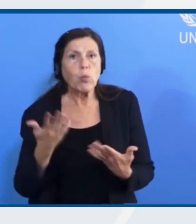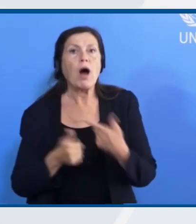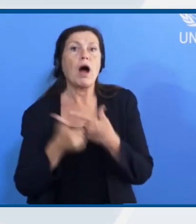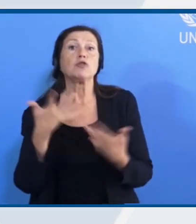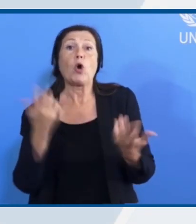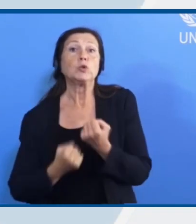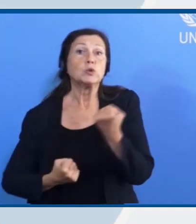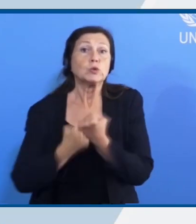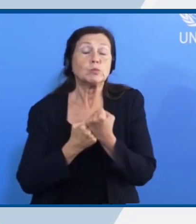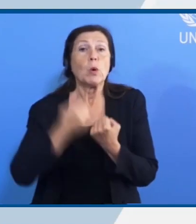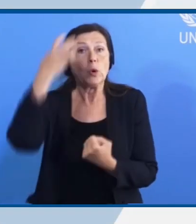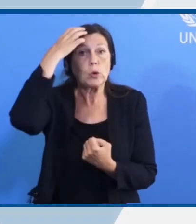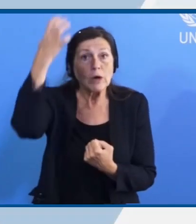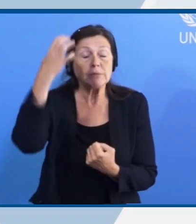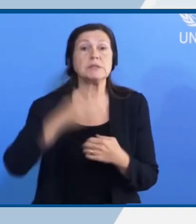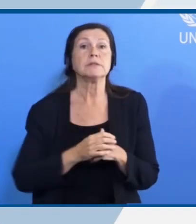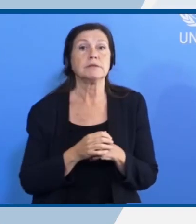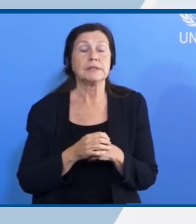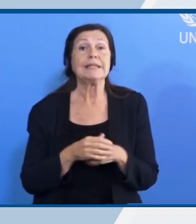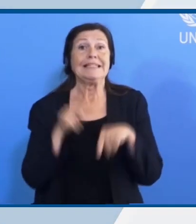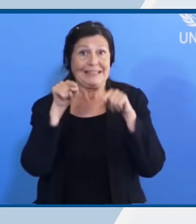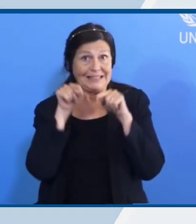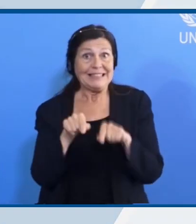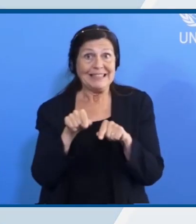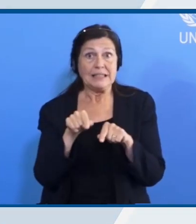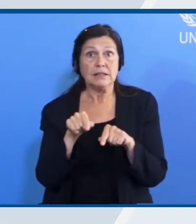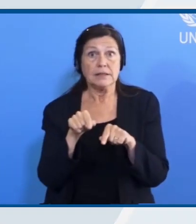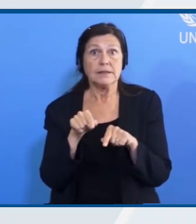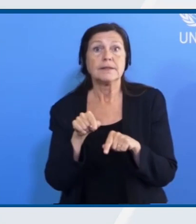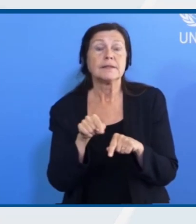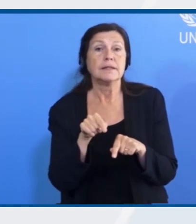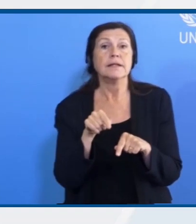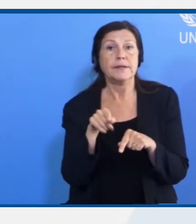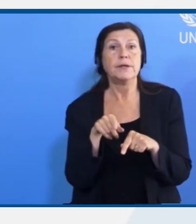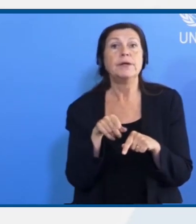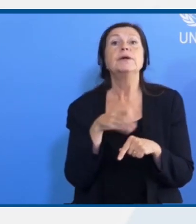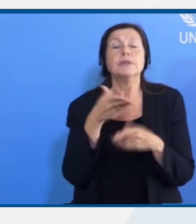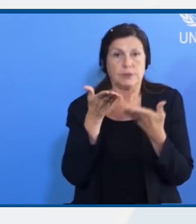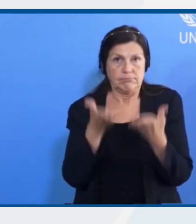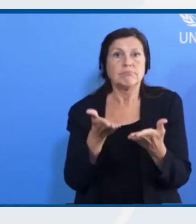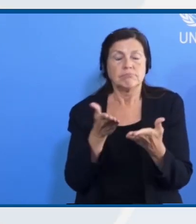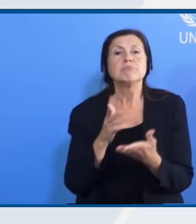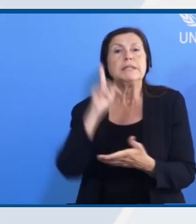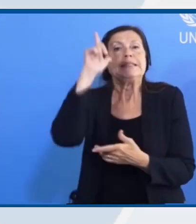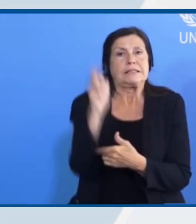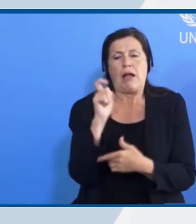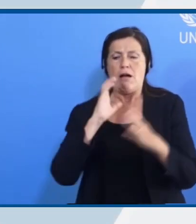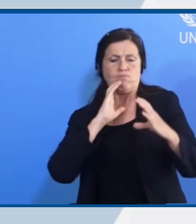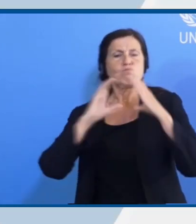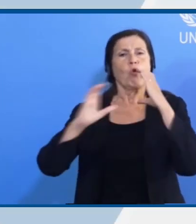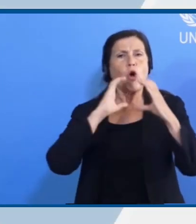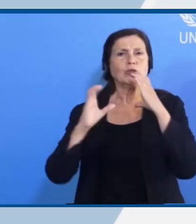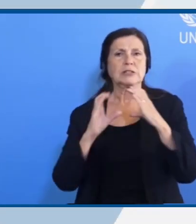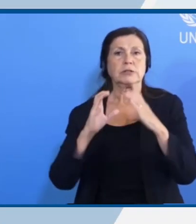government. And in this way, it starts the communication between